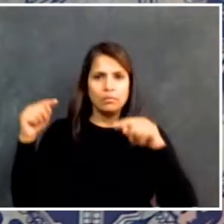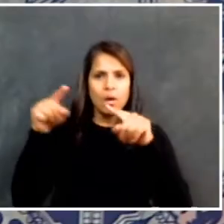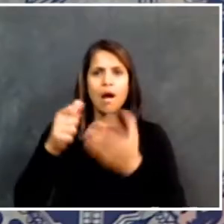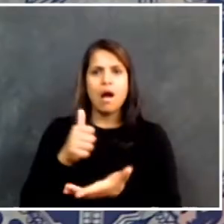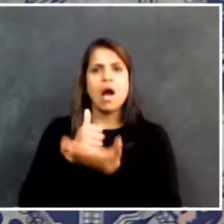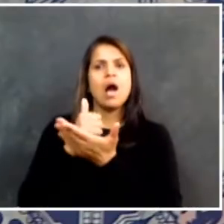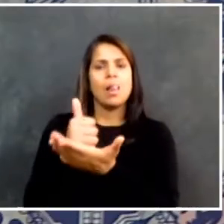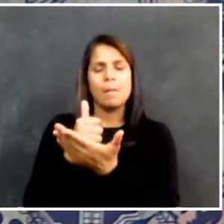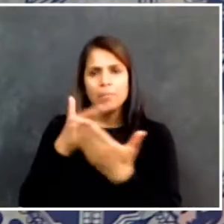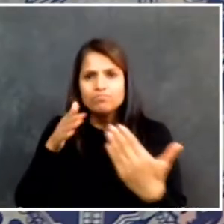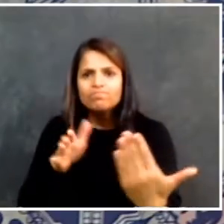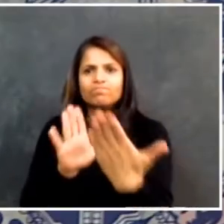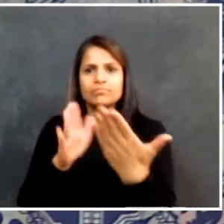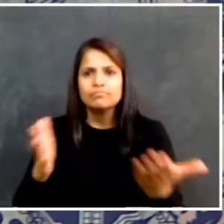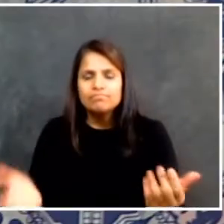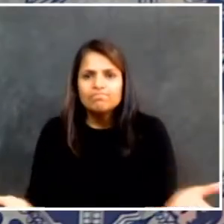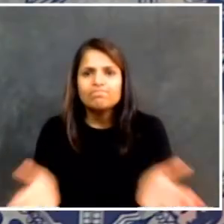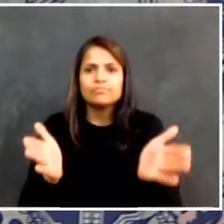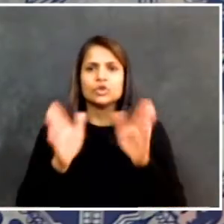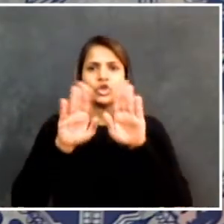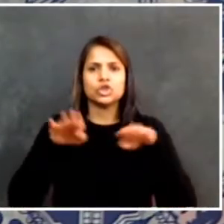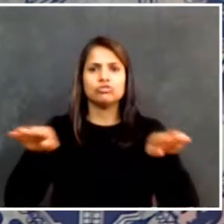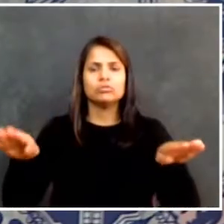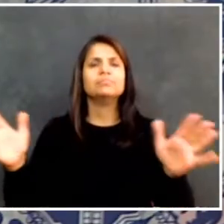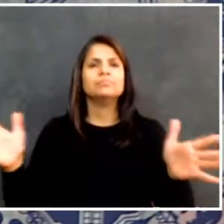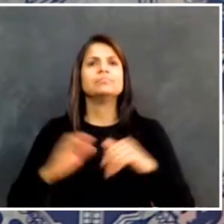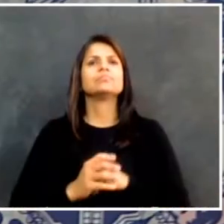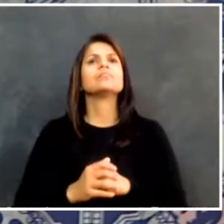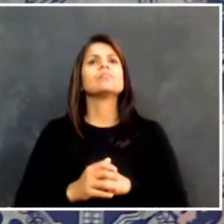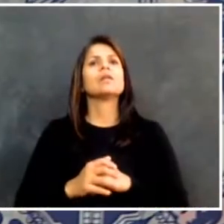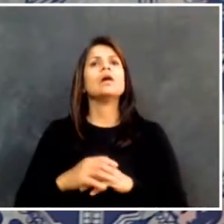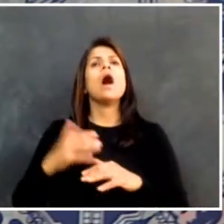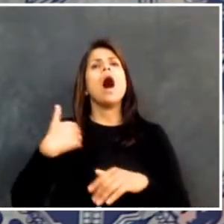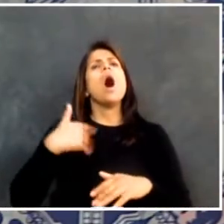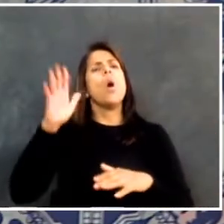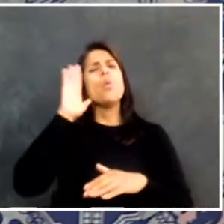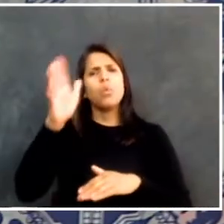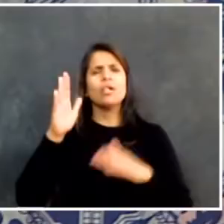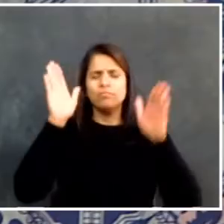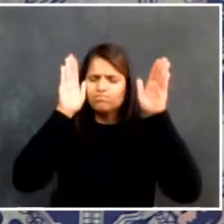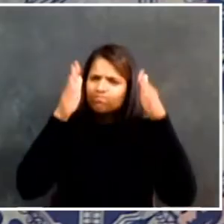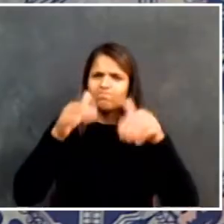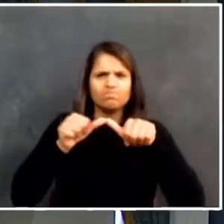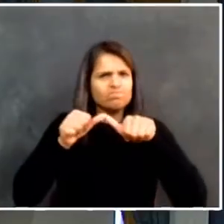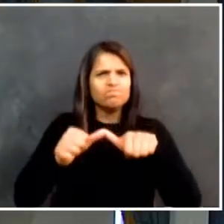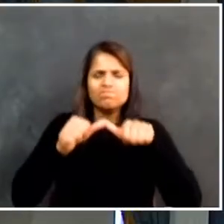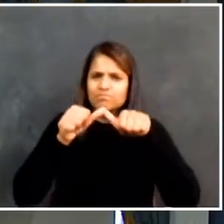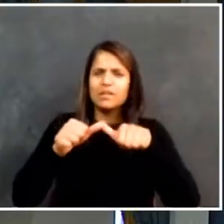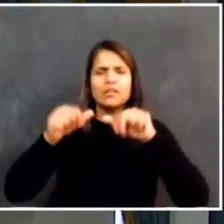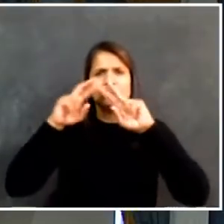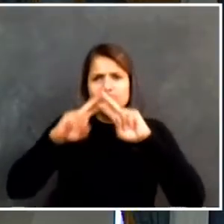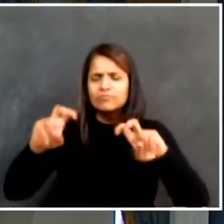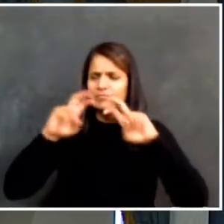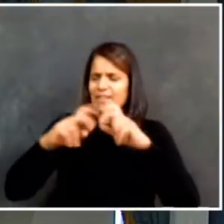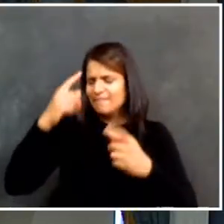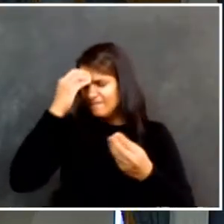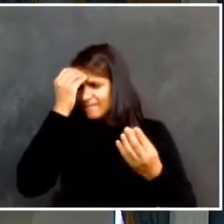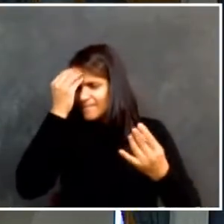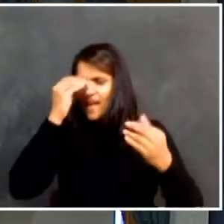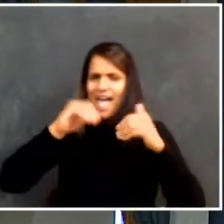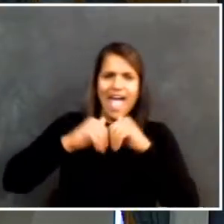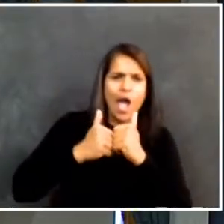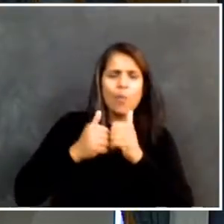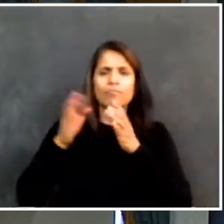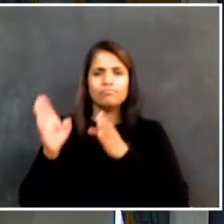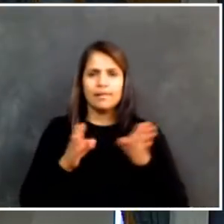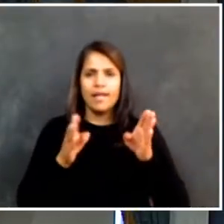along, evaluating what we can do and keep updating our budget accordingly. Melissa from NBC New York is up next. Melissa?